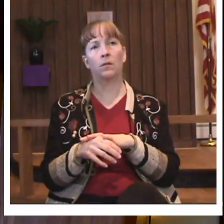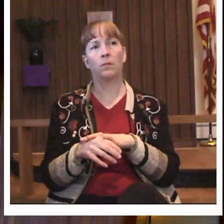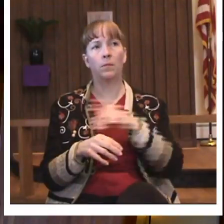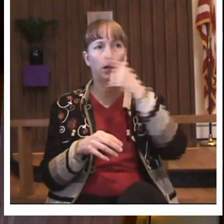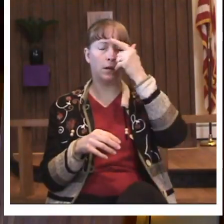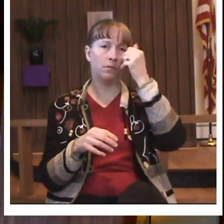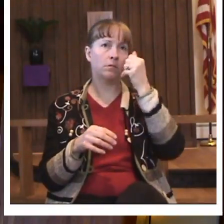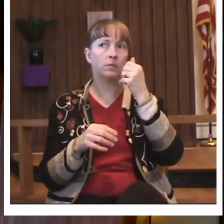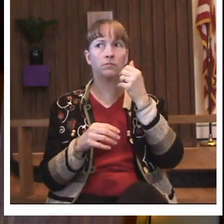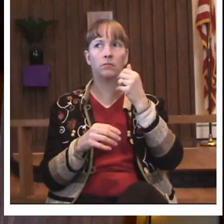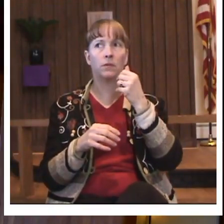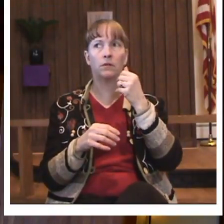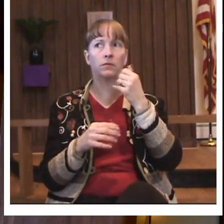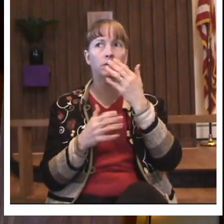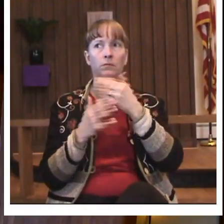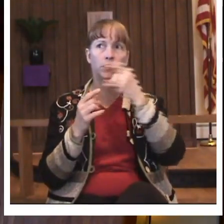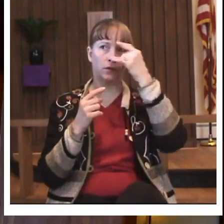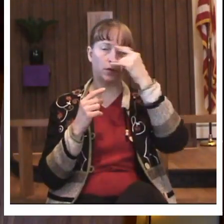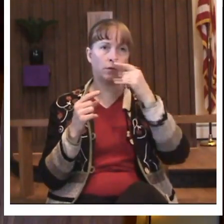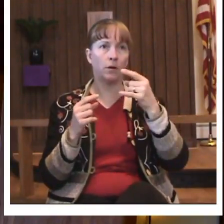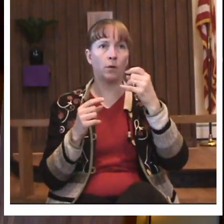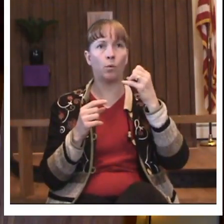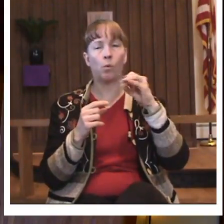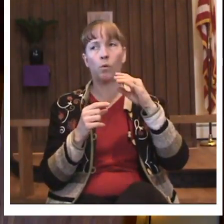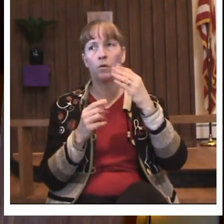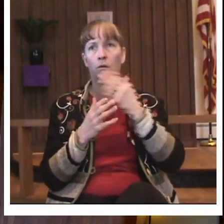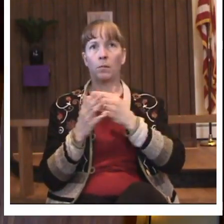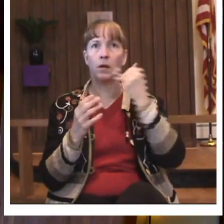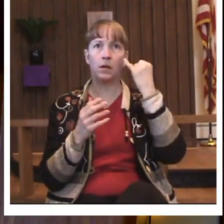disagreement, over an idea,